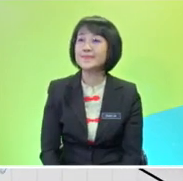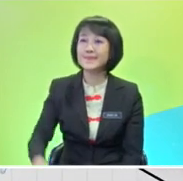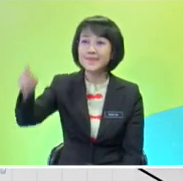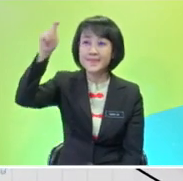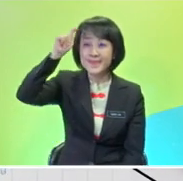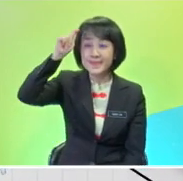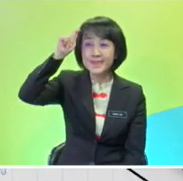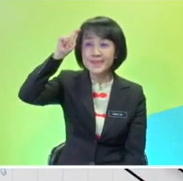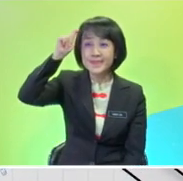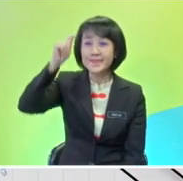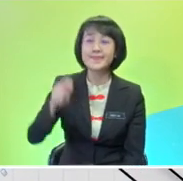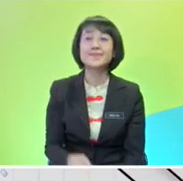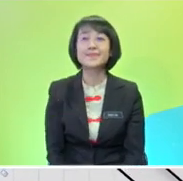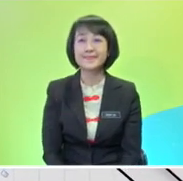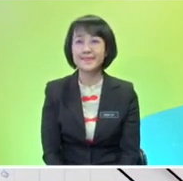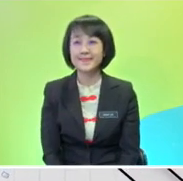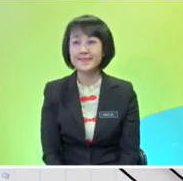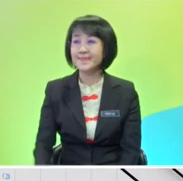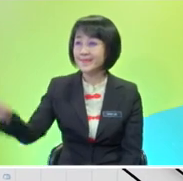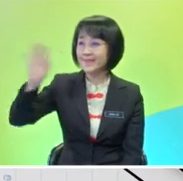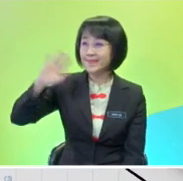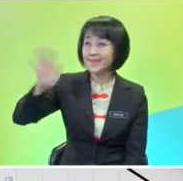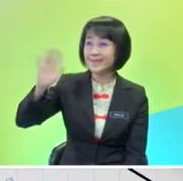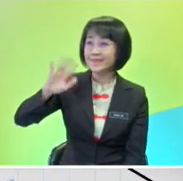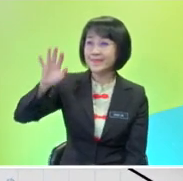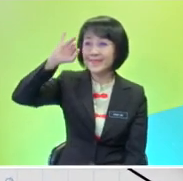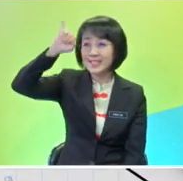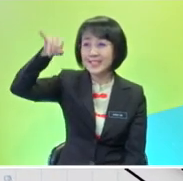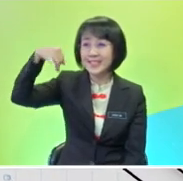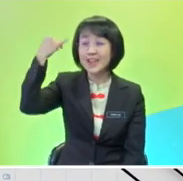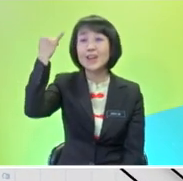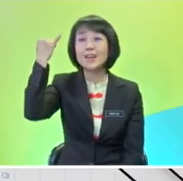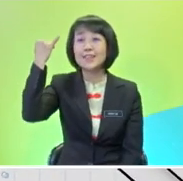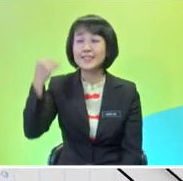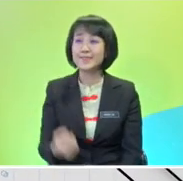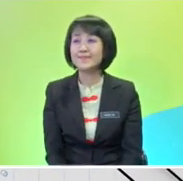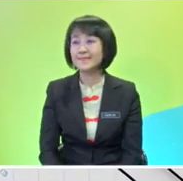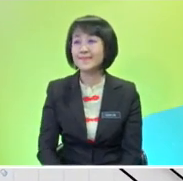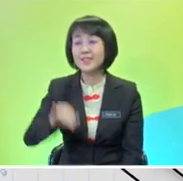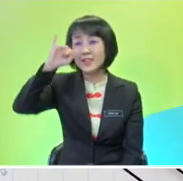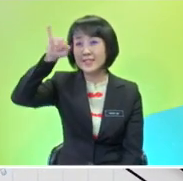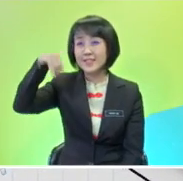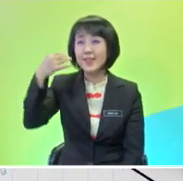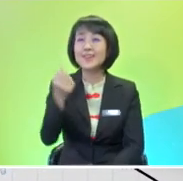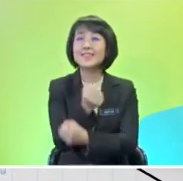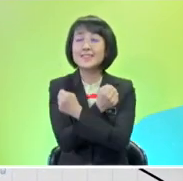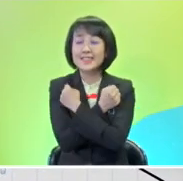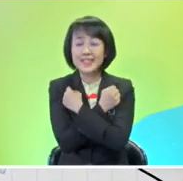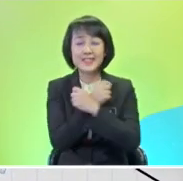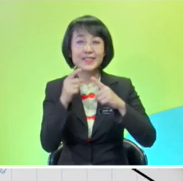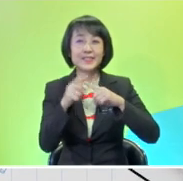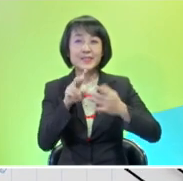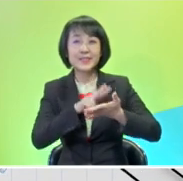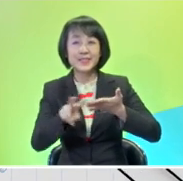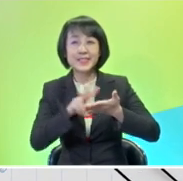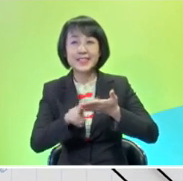SJKC Kuang Rawang. Hi, Zhao Hen. Zhao Hen loves to read. Hi, Zhao Hen. Hi, everybody. Okay, is